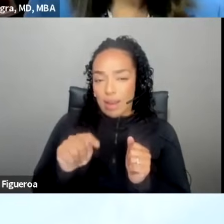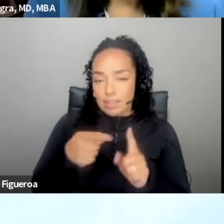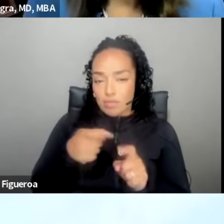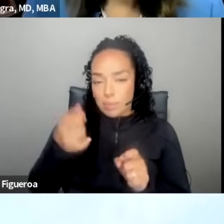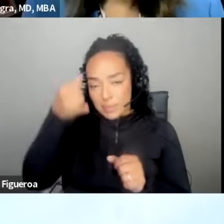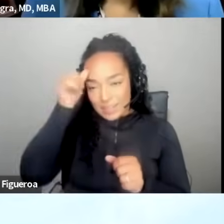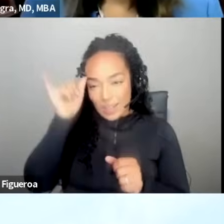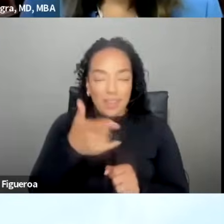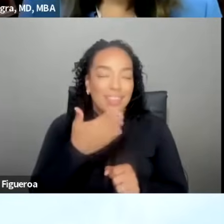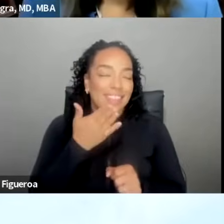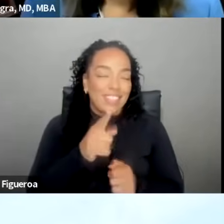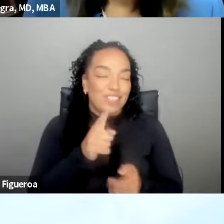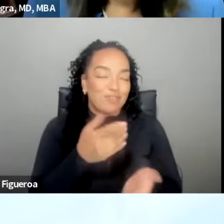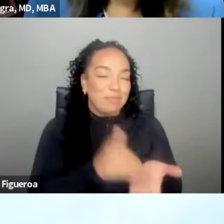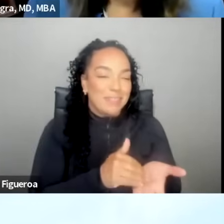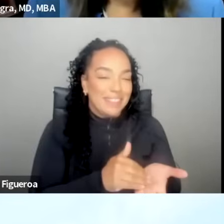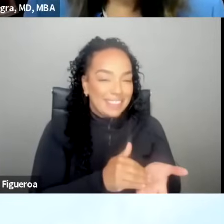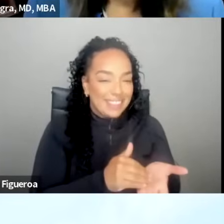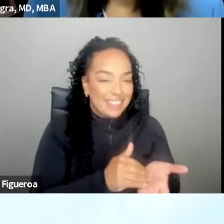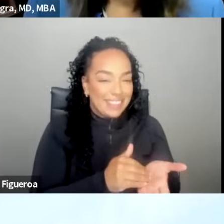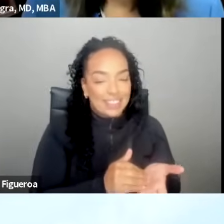Thank you for repeating that question.